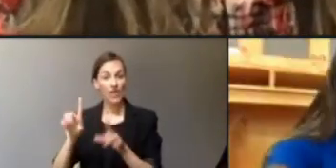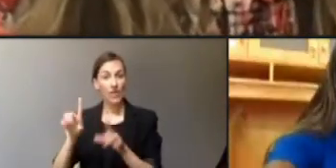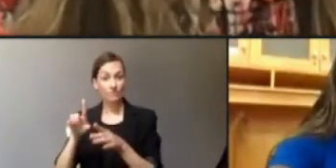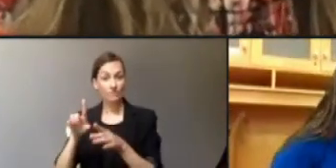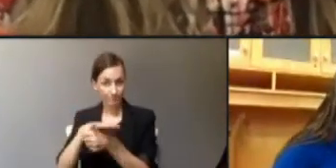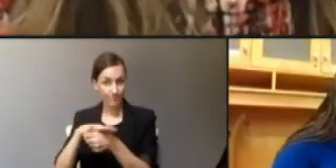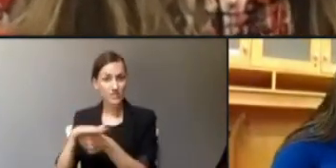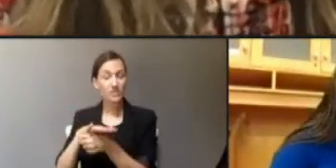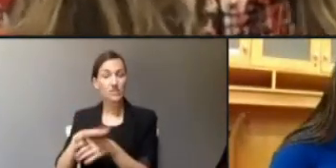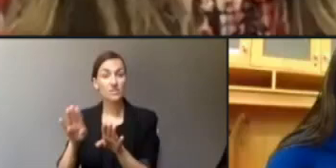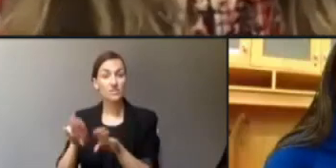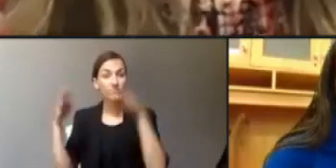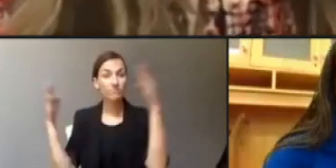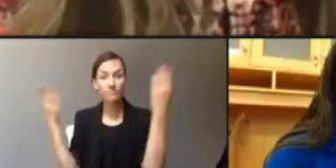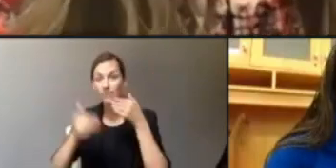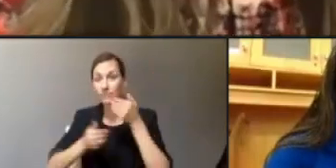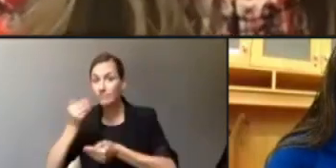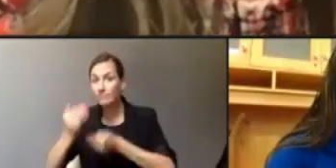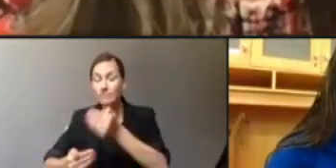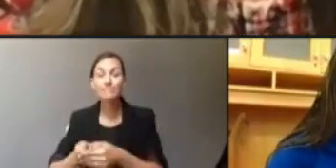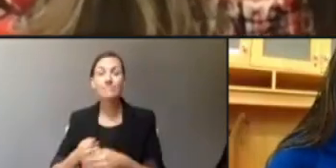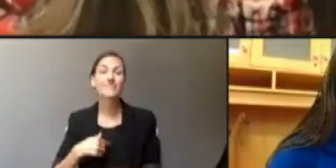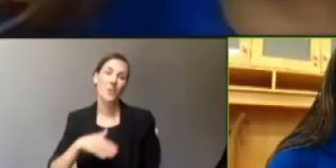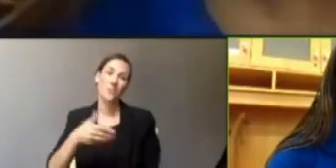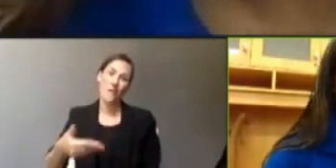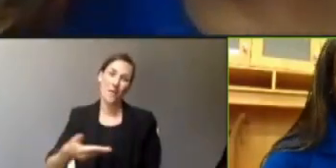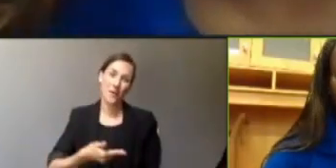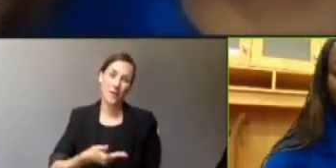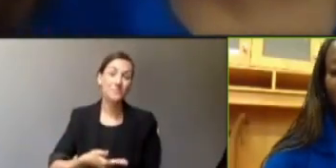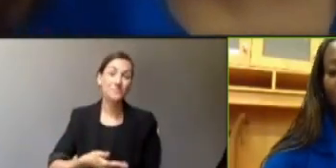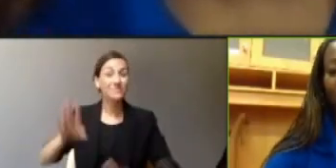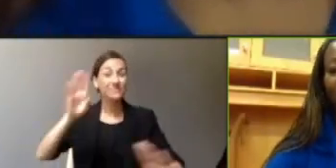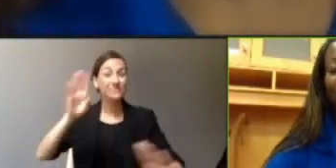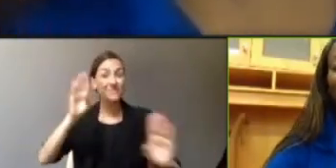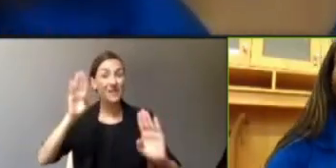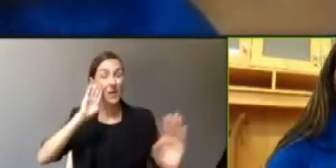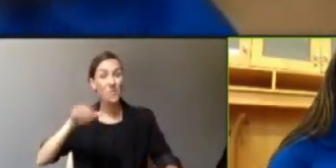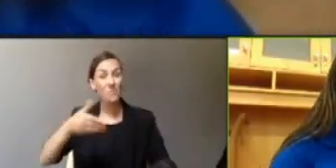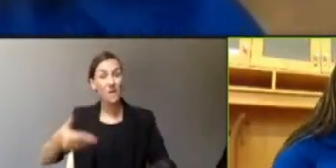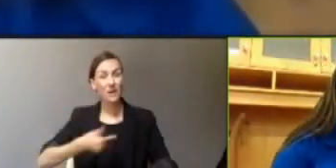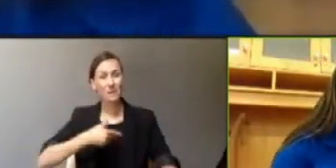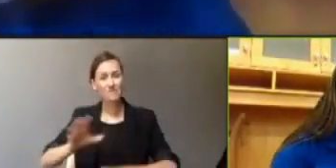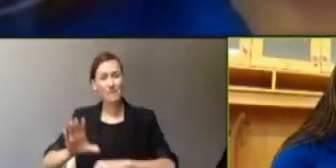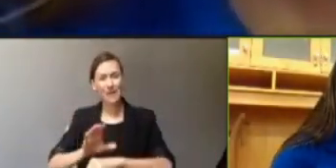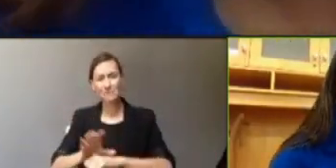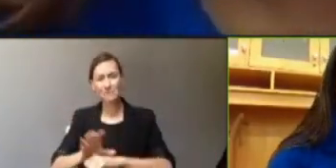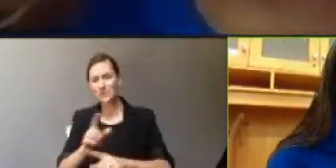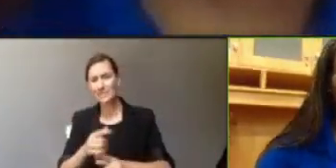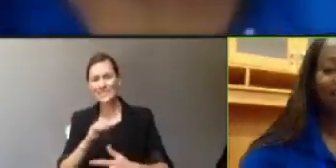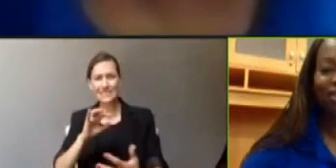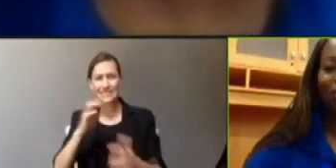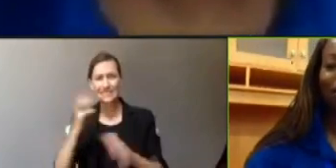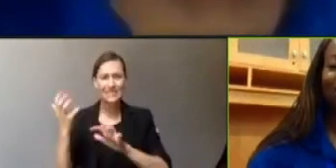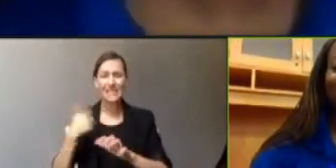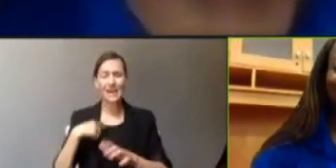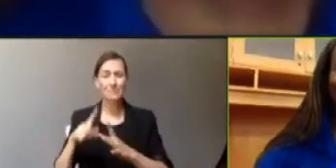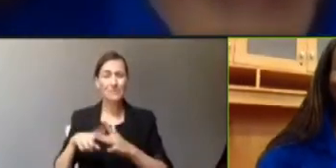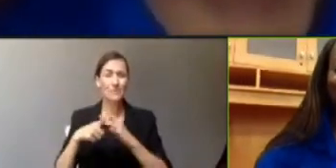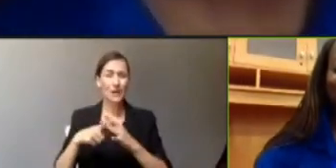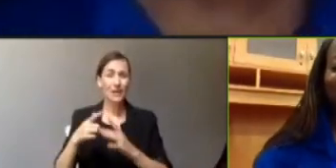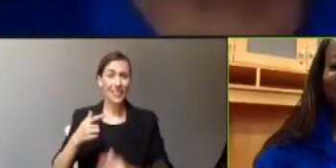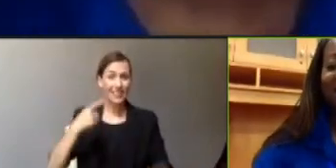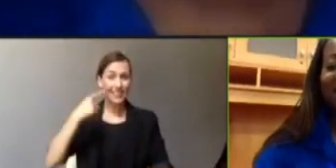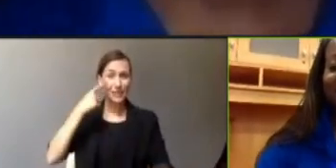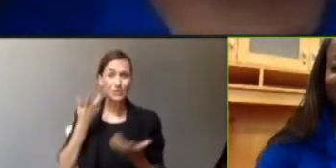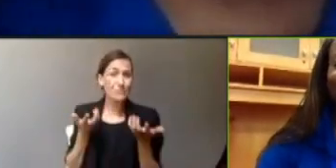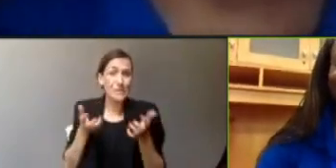reopening. Charlanda, welcome. Hey, welcome. If I can get my computer to act right today, I was beginning to get the impression you all